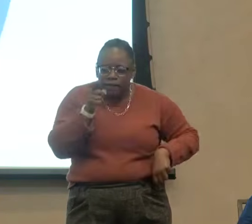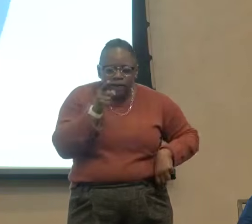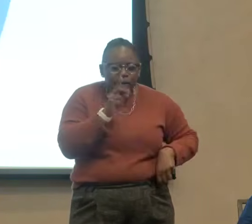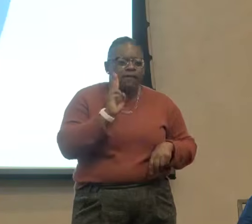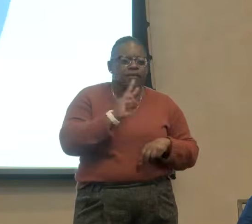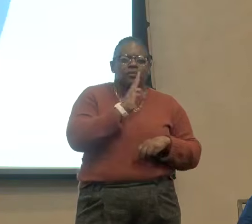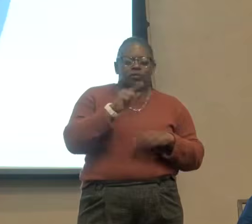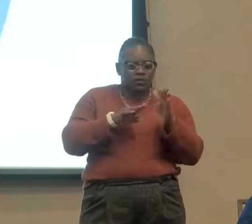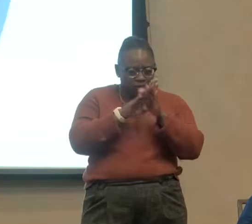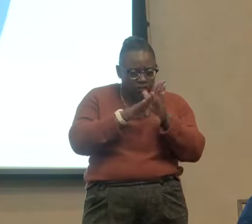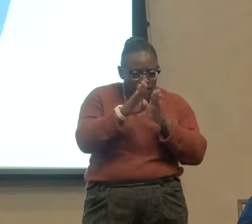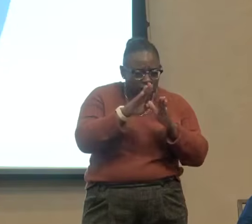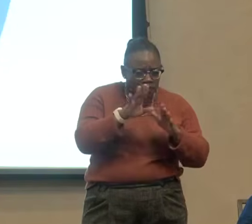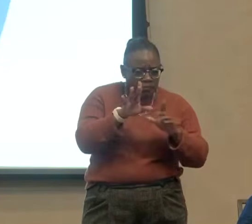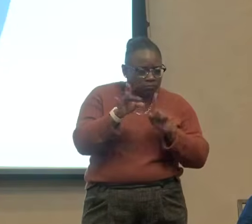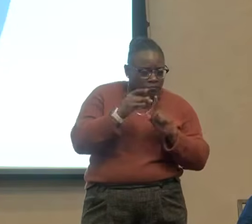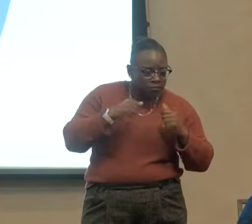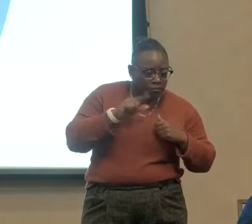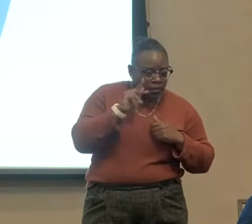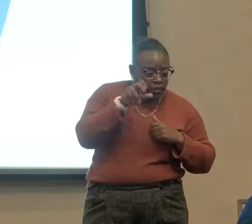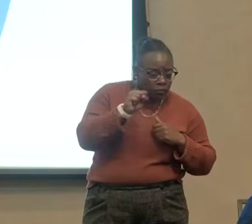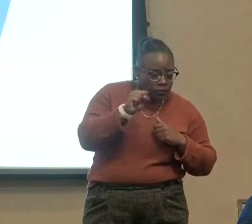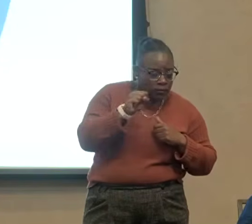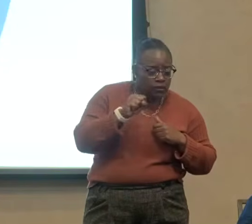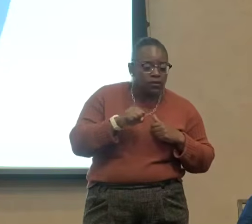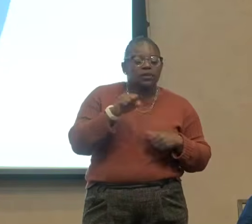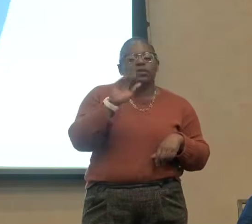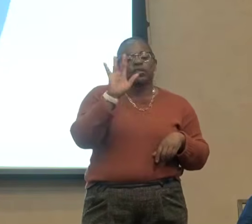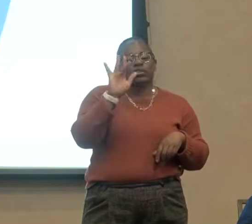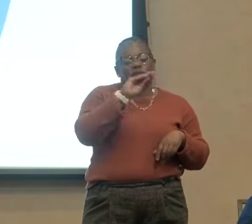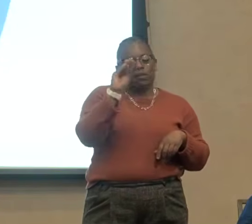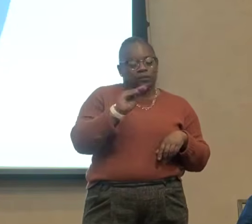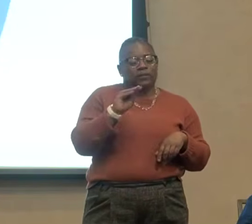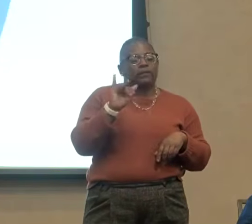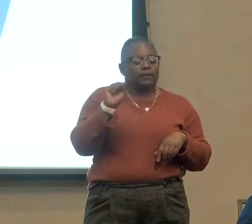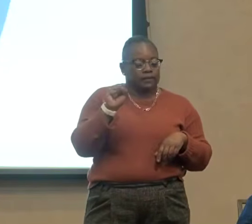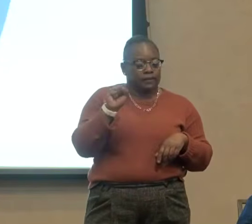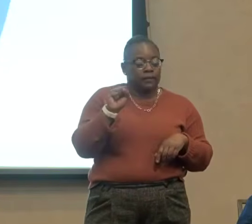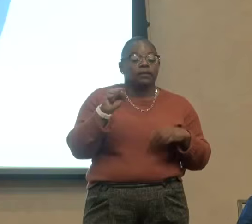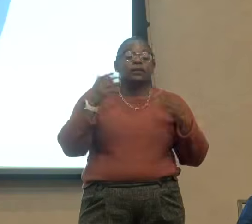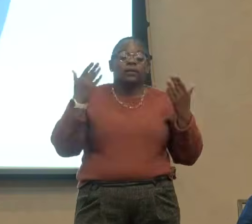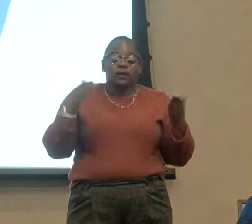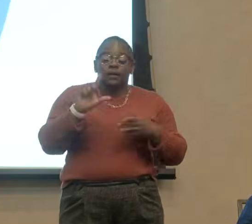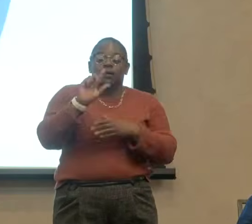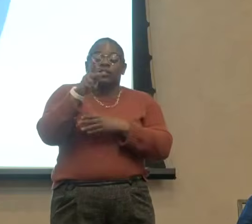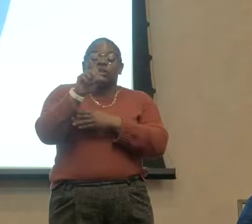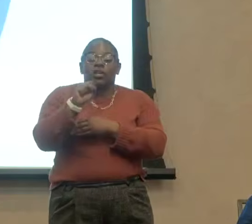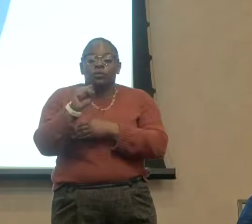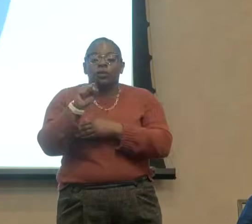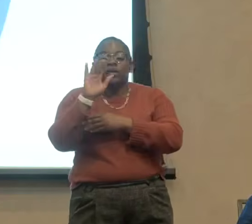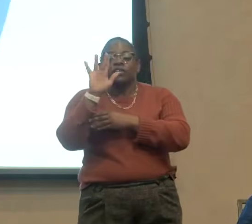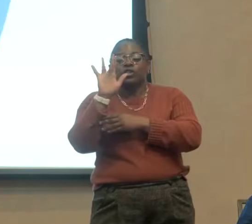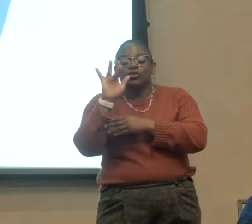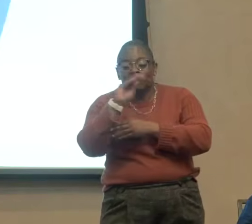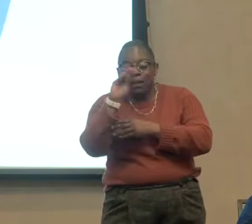identical twins developed lupus or not. The answer was 25% did. So lupus is only